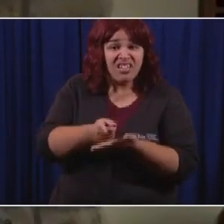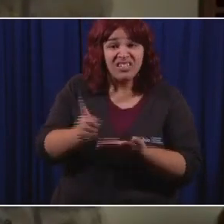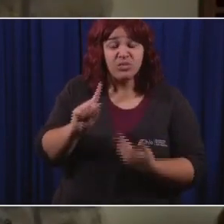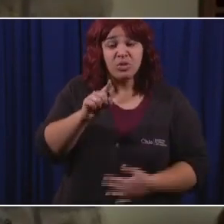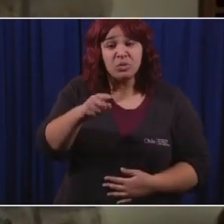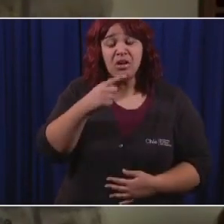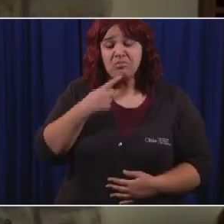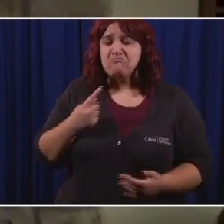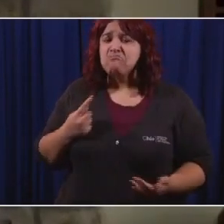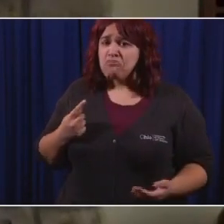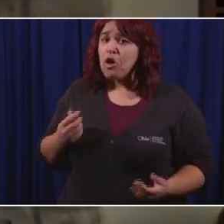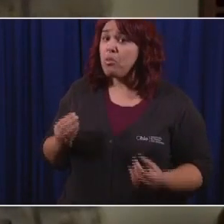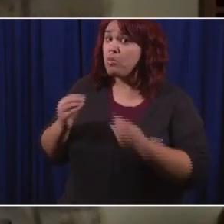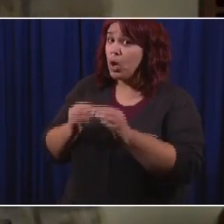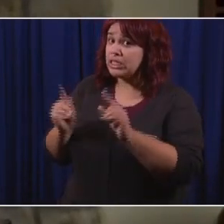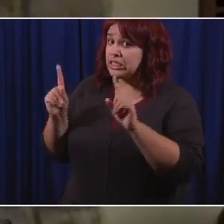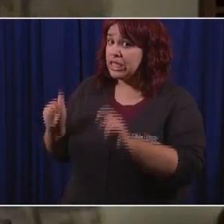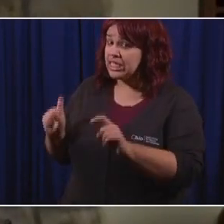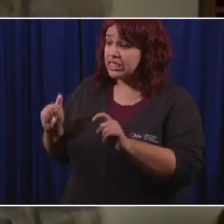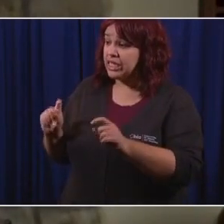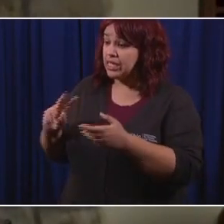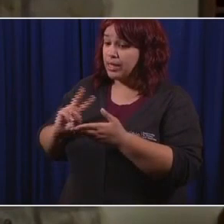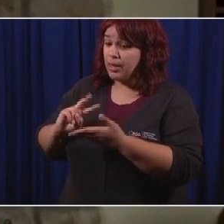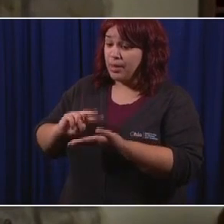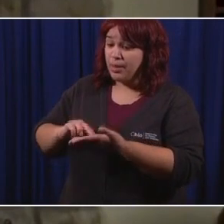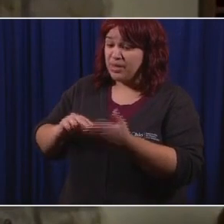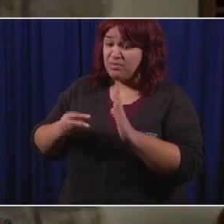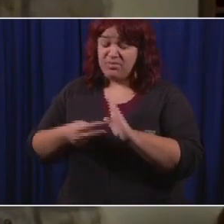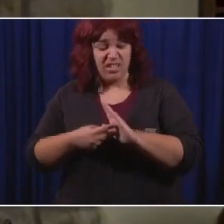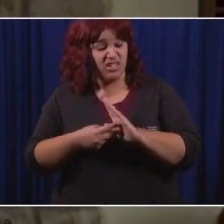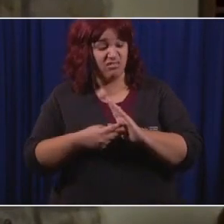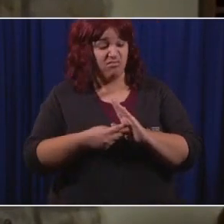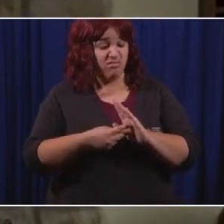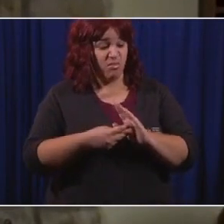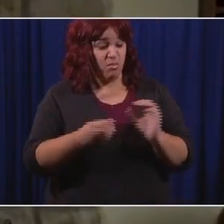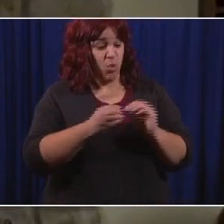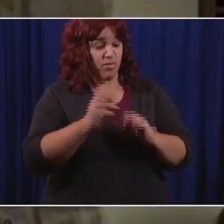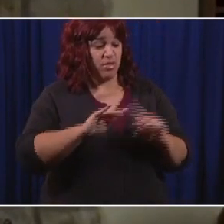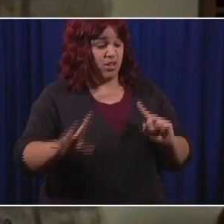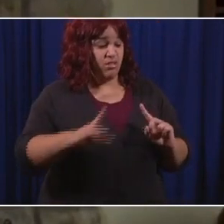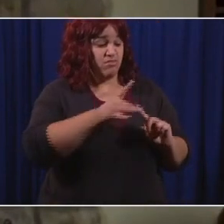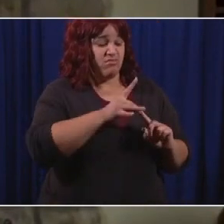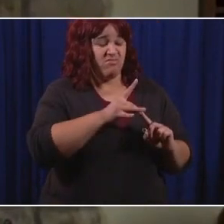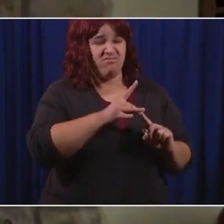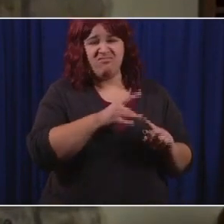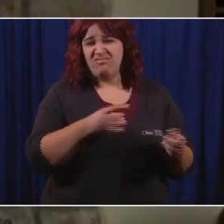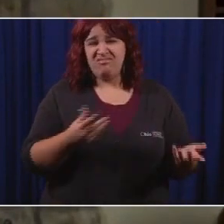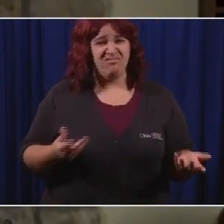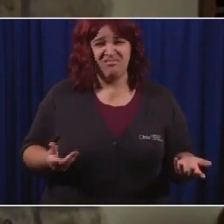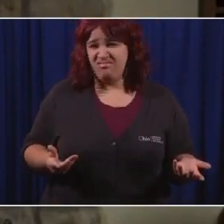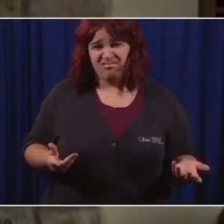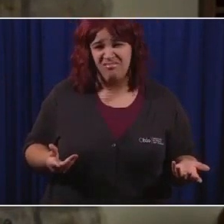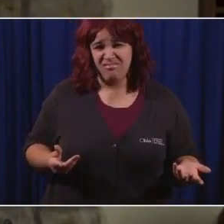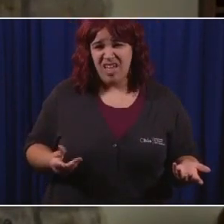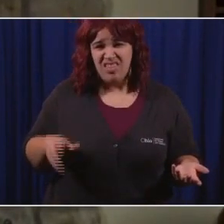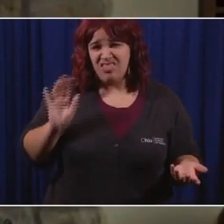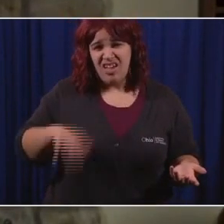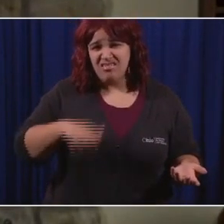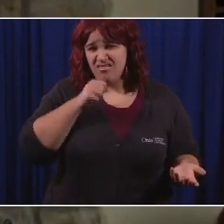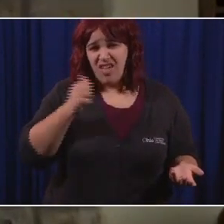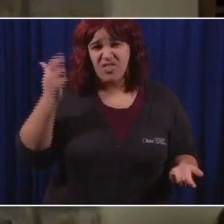more testing, that's the reason we're seeing more cases is just nuts. But like you just said to my previous question earlier, let's go to the